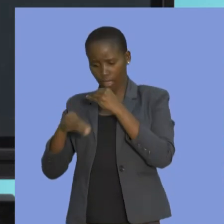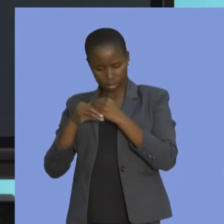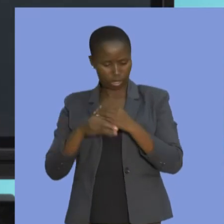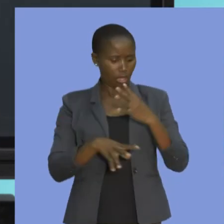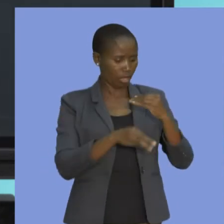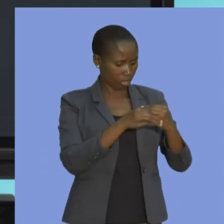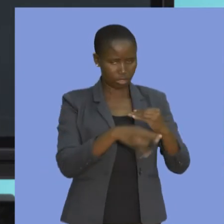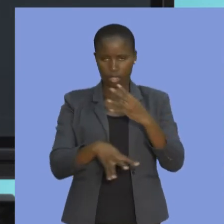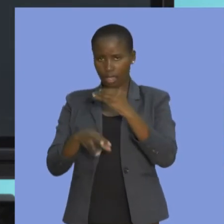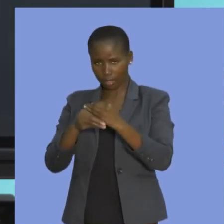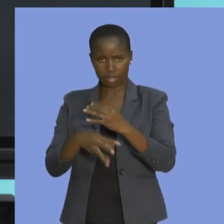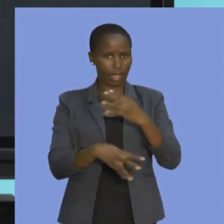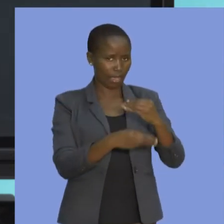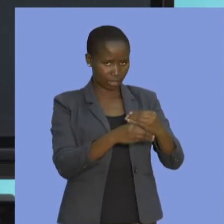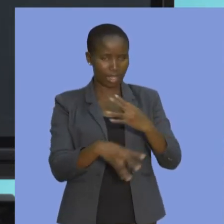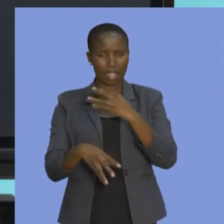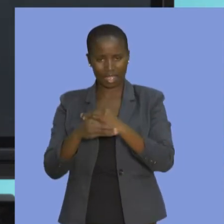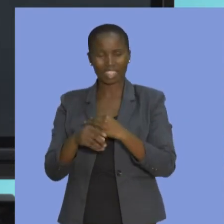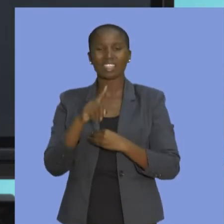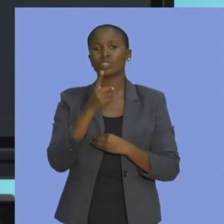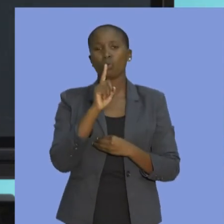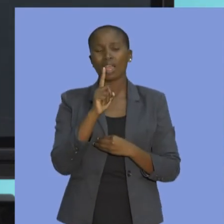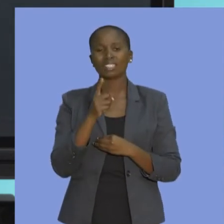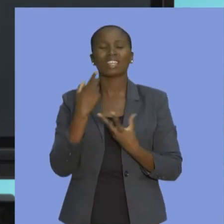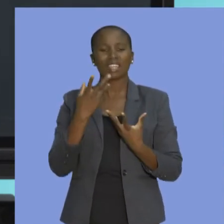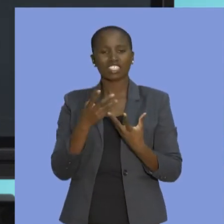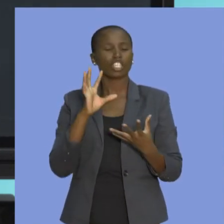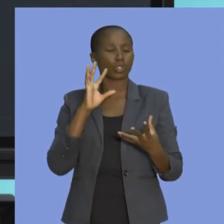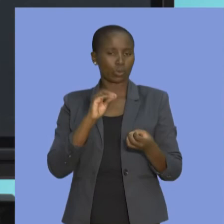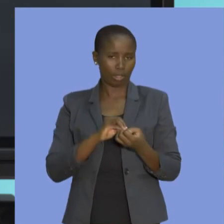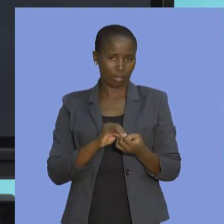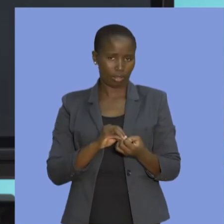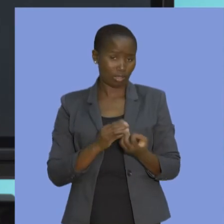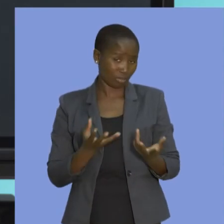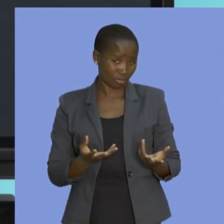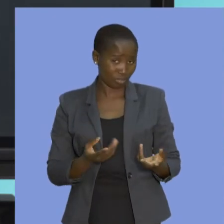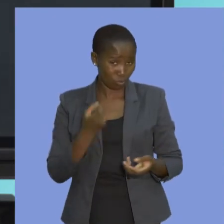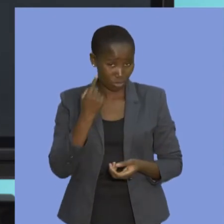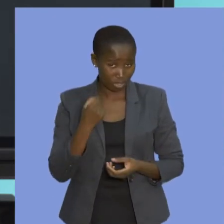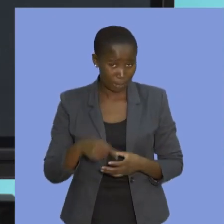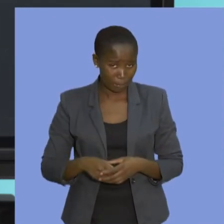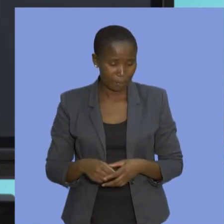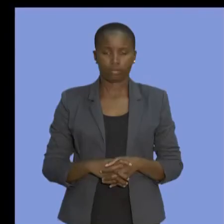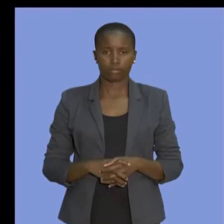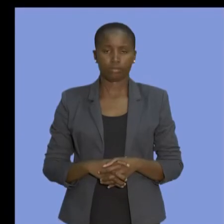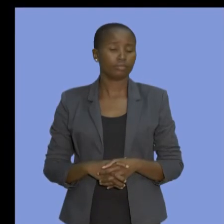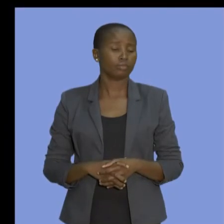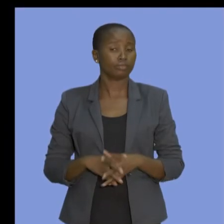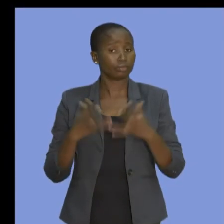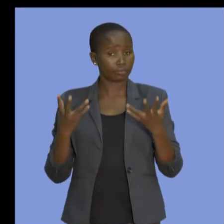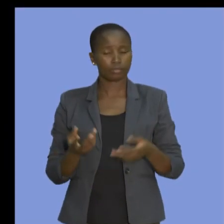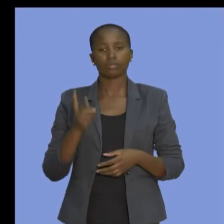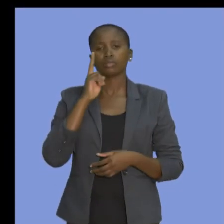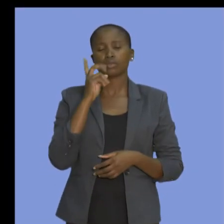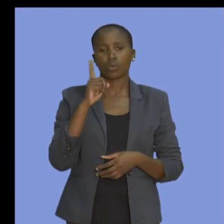you add, you get 14. It's just a running total. That's the cumulative frequency altogether. Very important. So let's look at